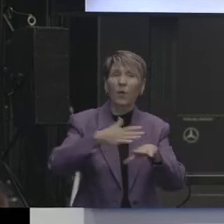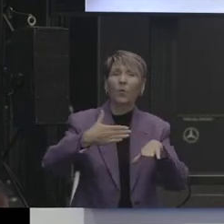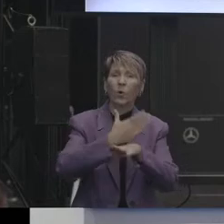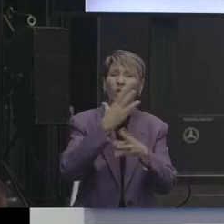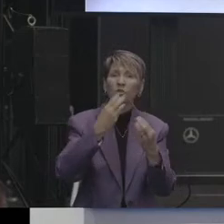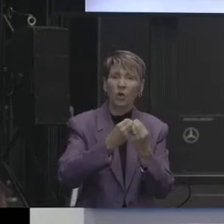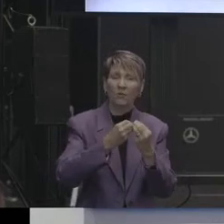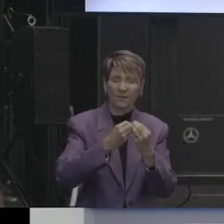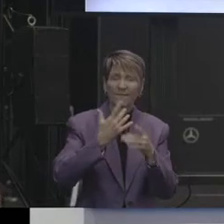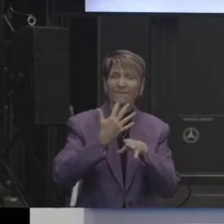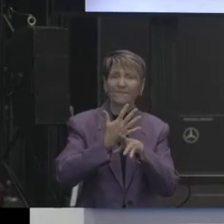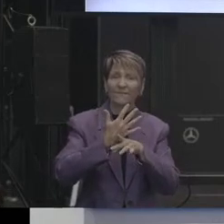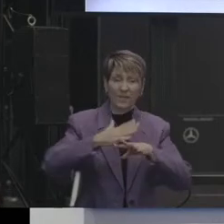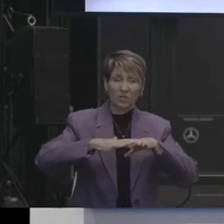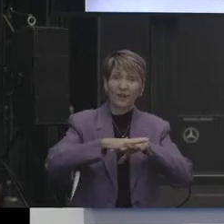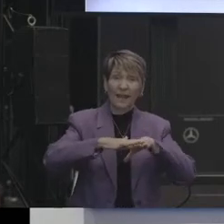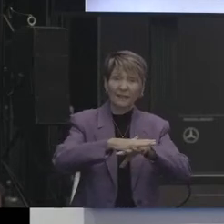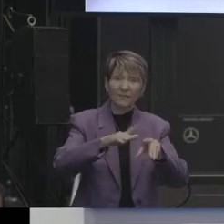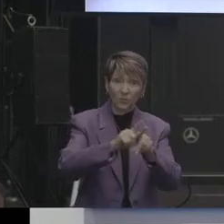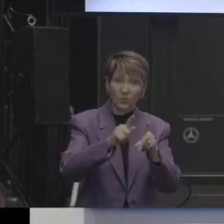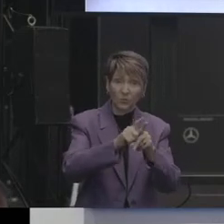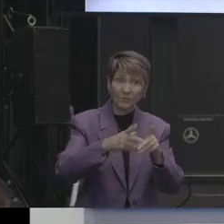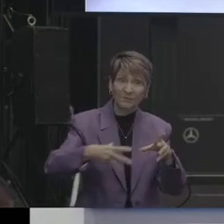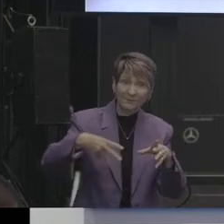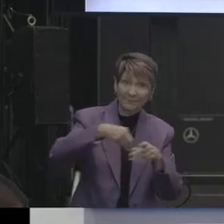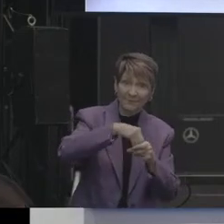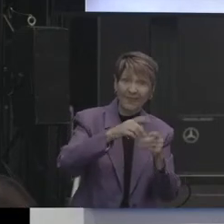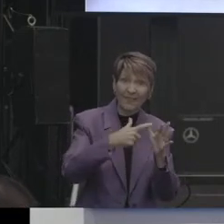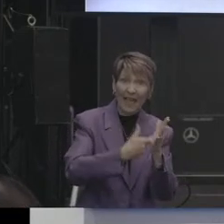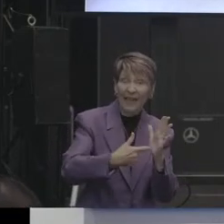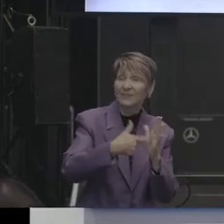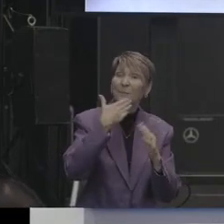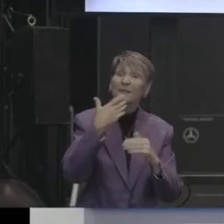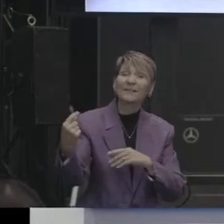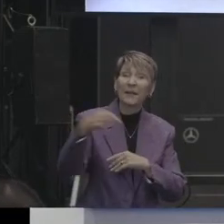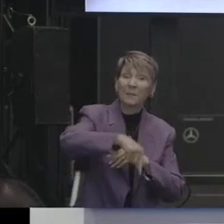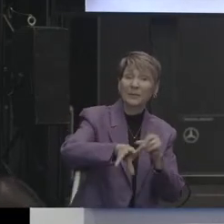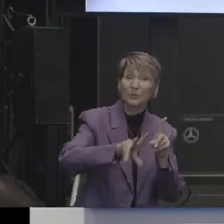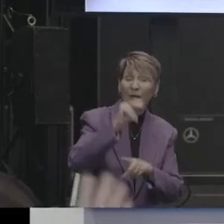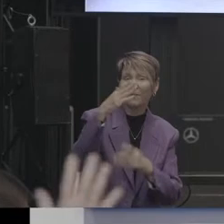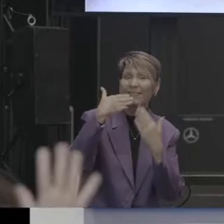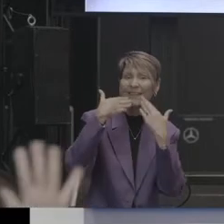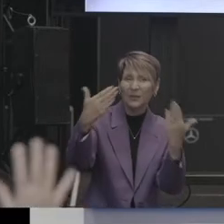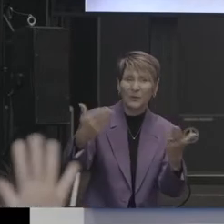fish fence. That's also part of Triennial, so come back for that one. Thanks, everyone.